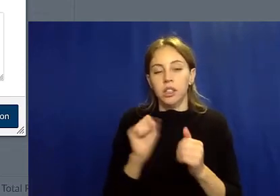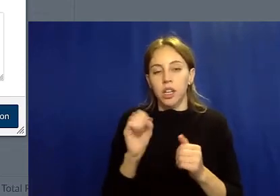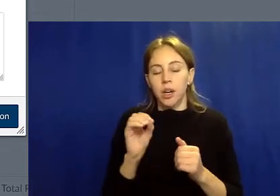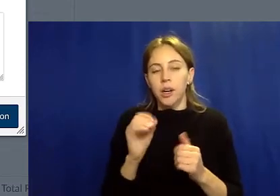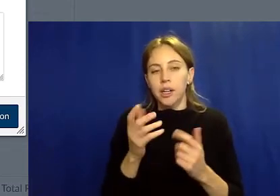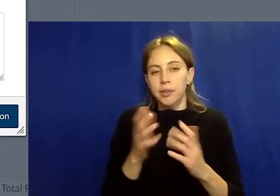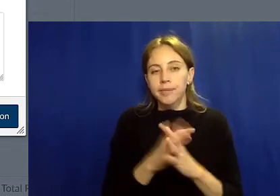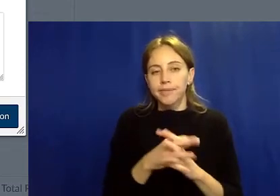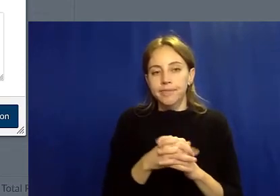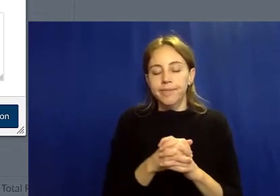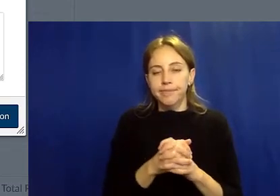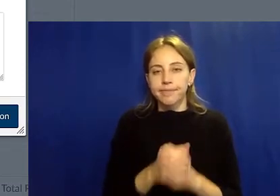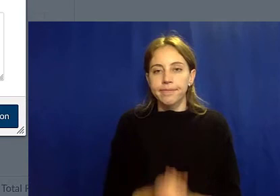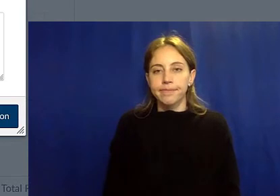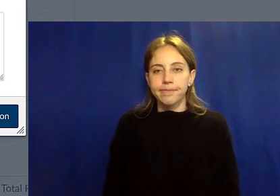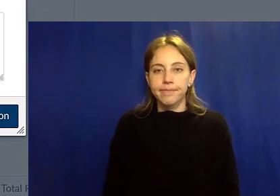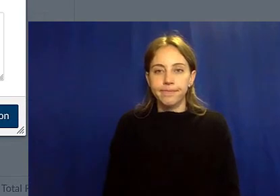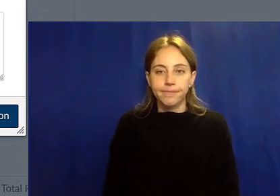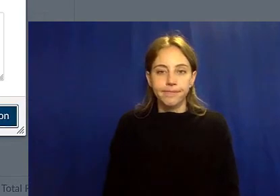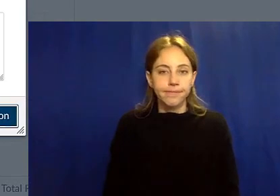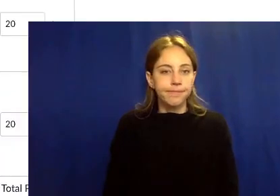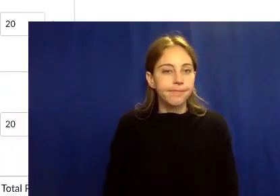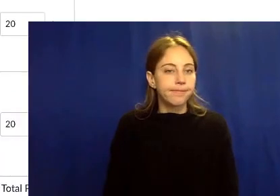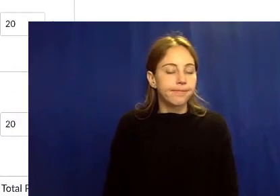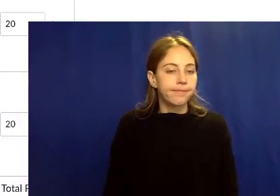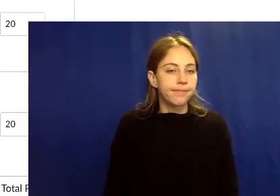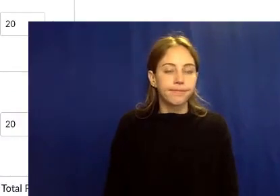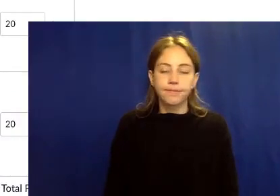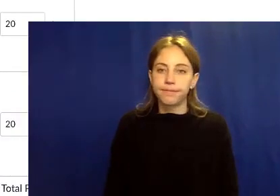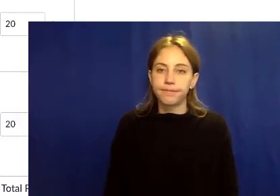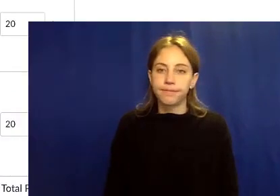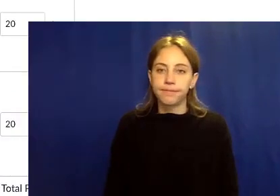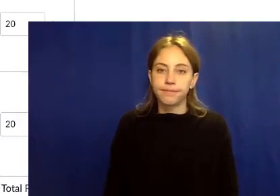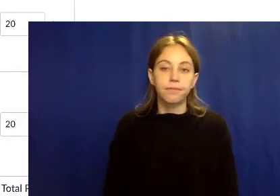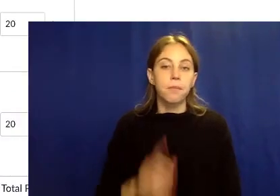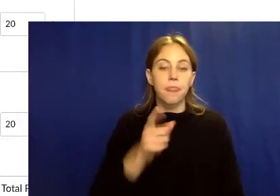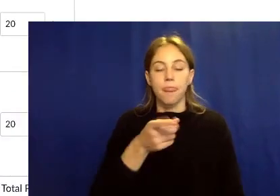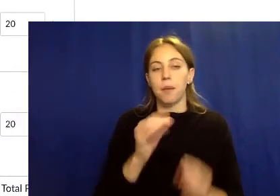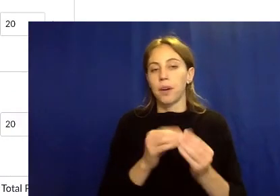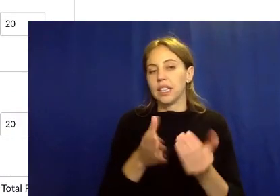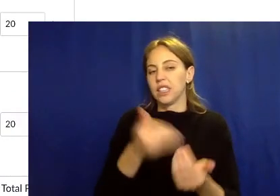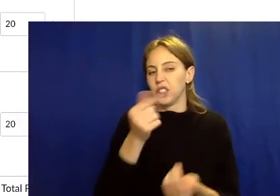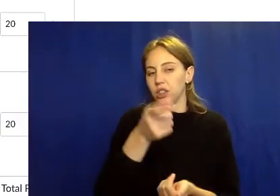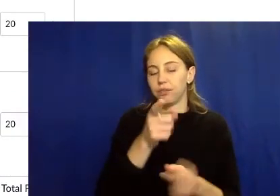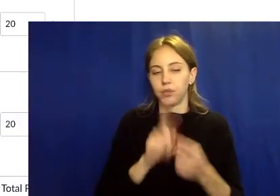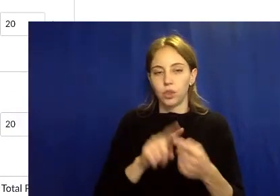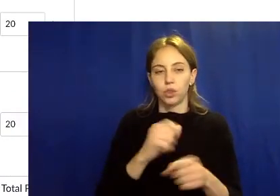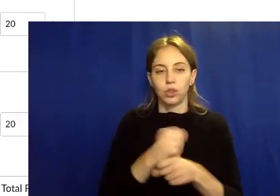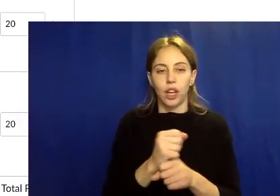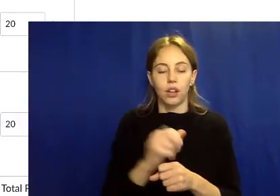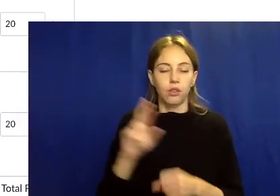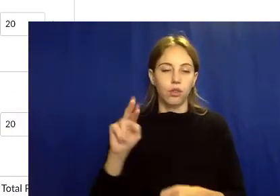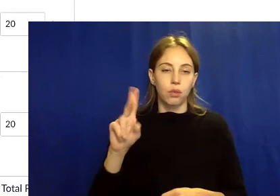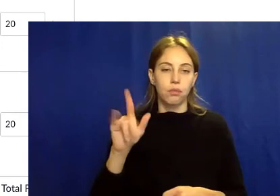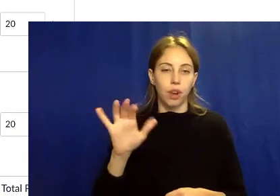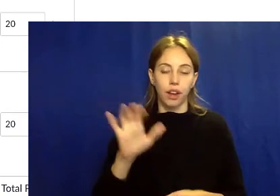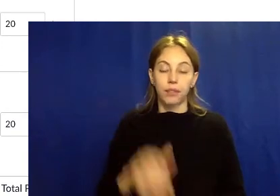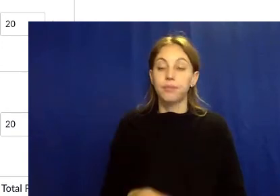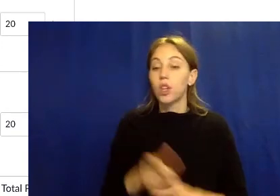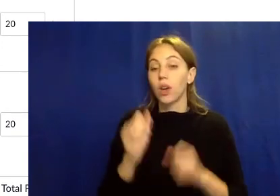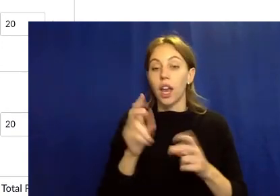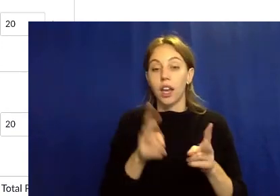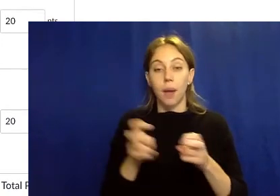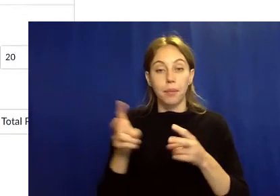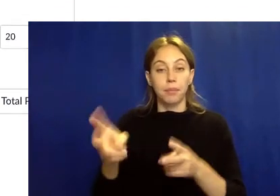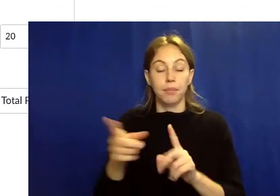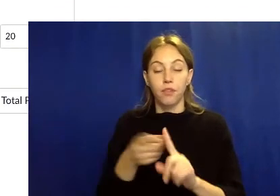So content, date. So it's a little bit easier to create a rubric. And you can copy and